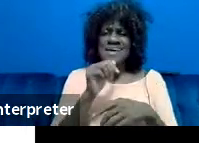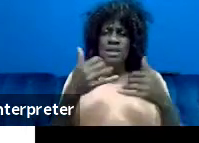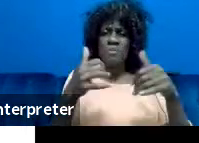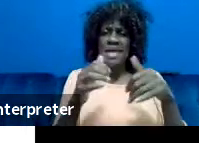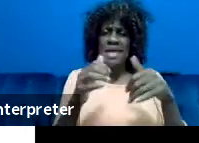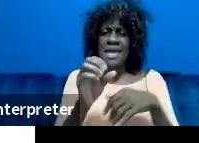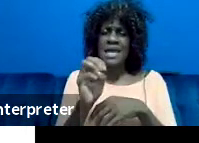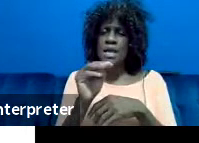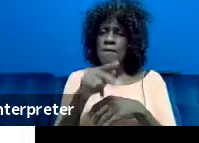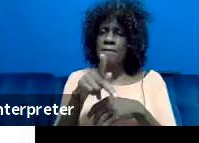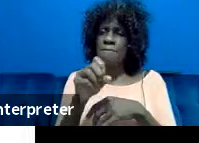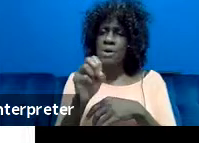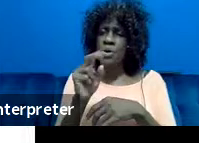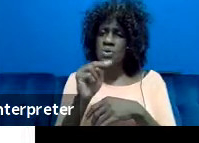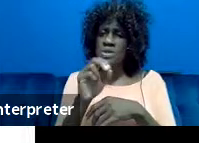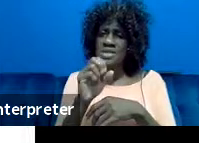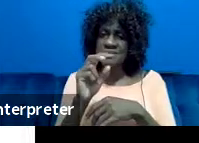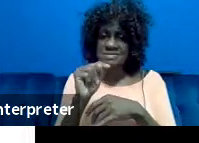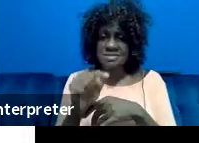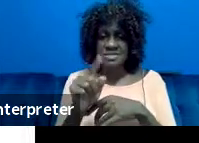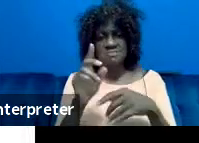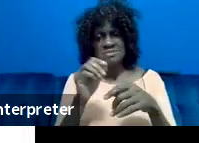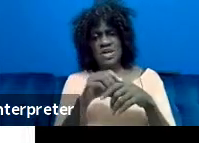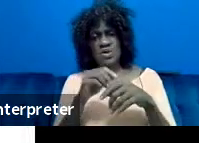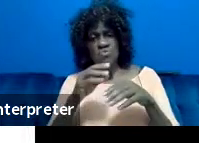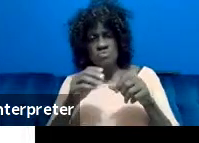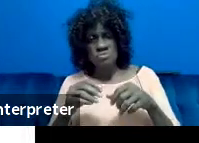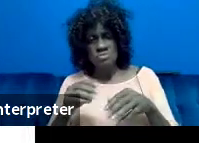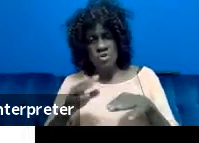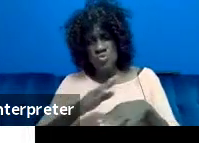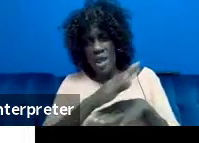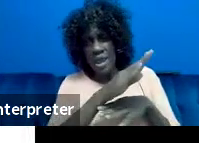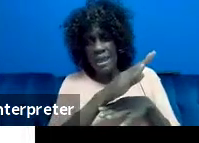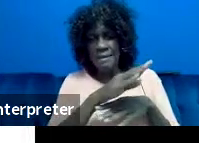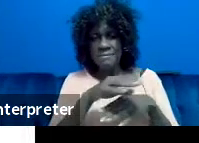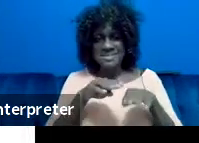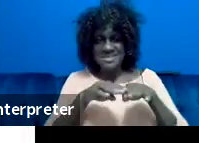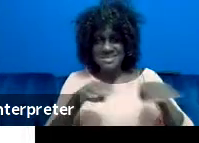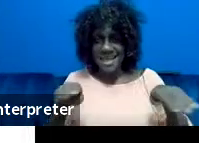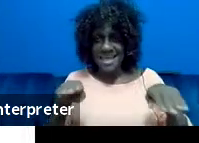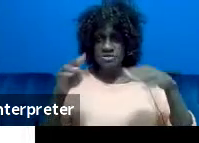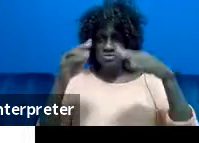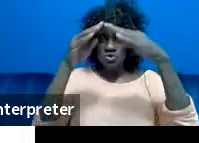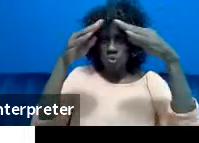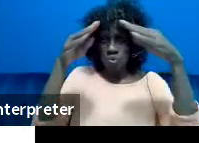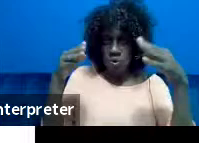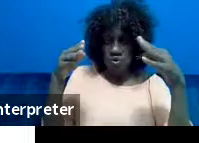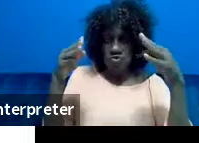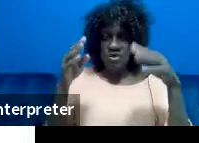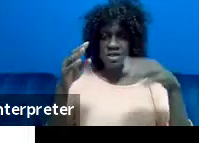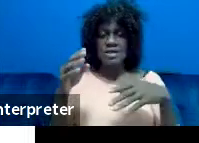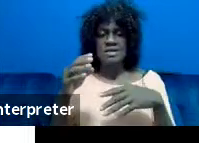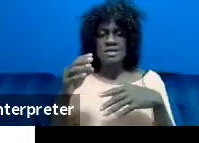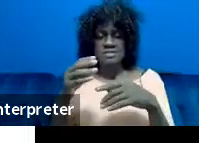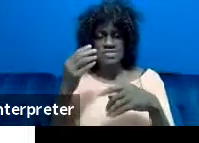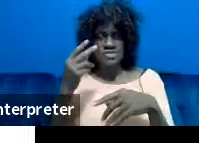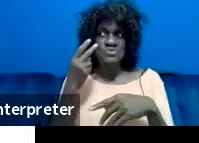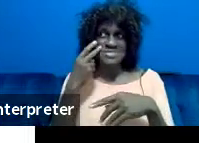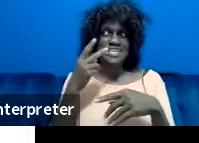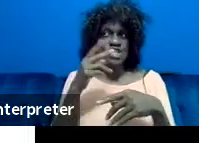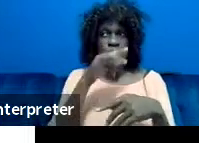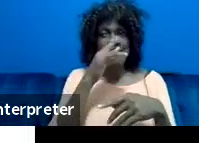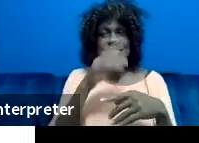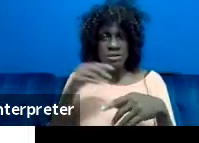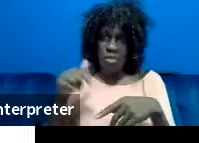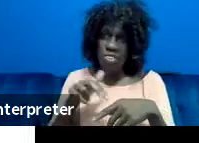transfer system, the steps, we even say the ramp, the decks, the roofs. I know you find your kids on those. Okay, they run